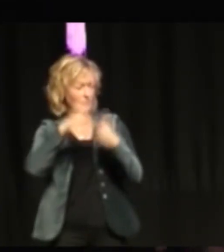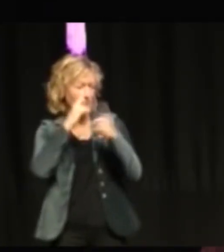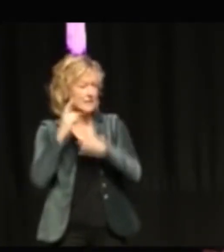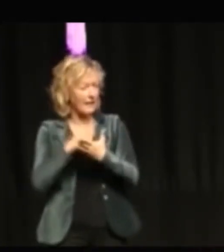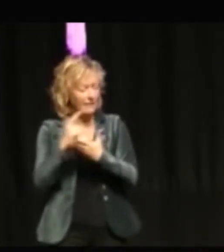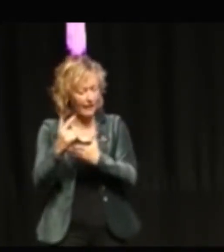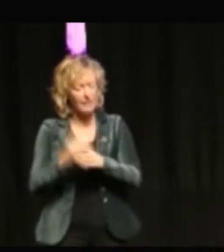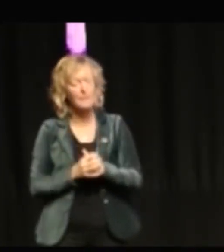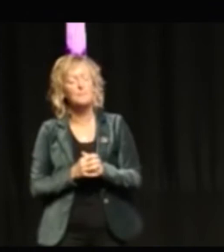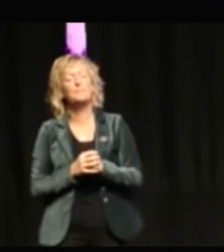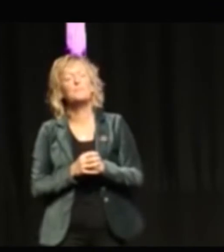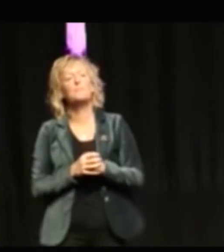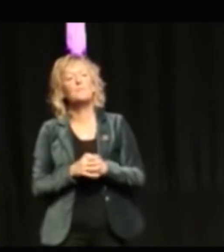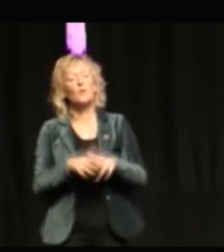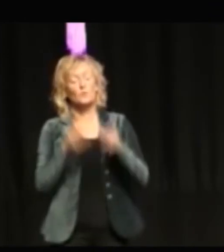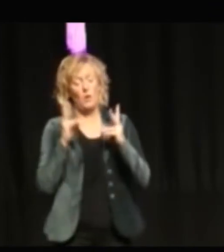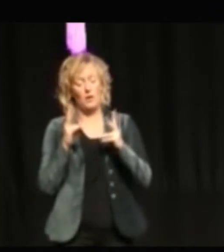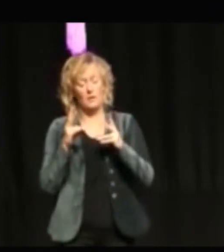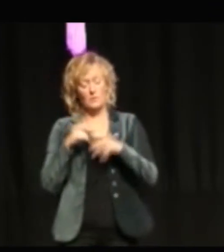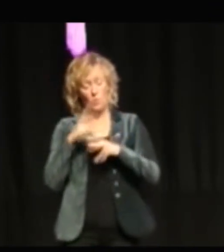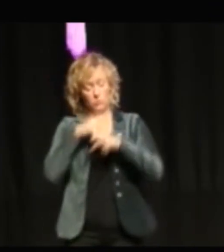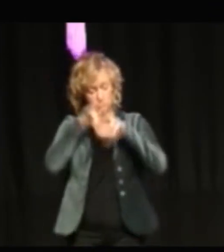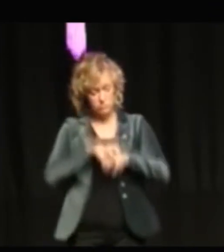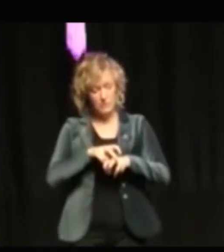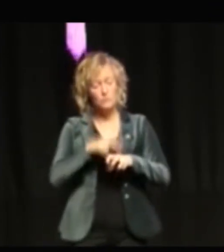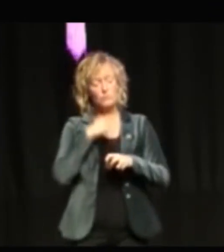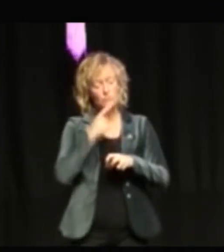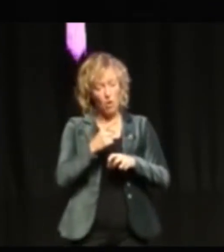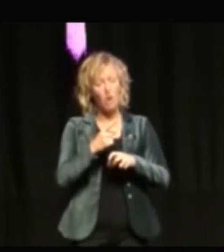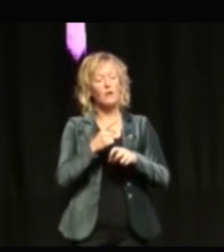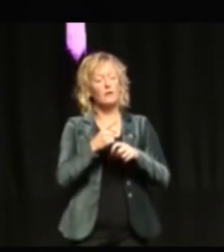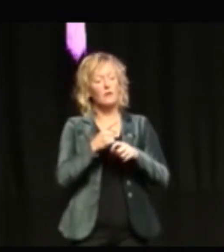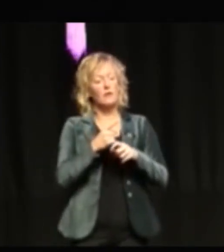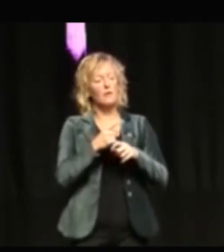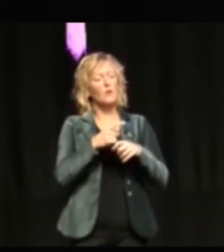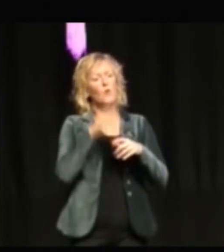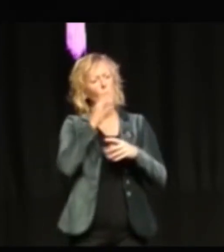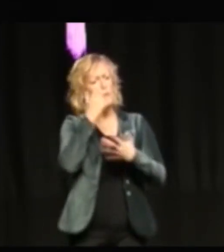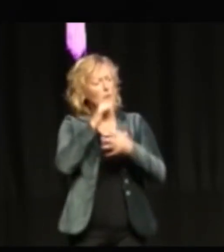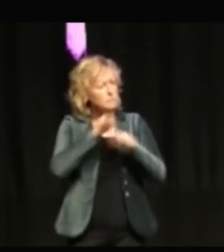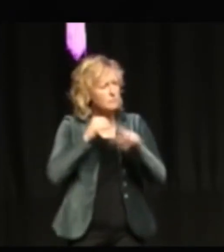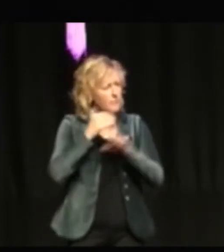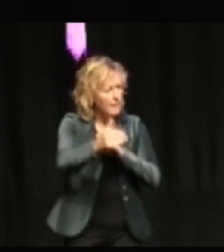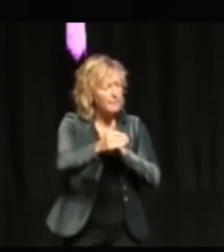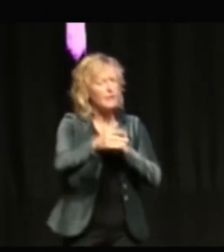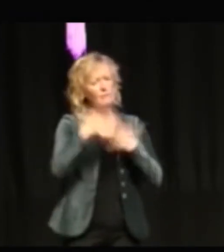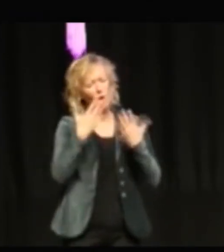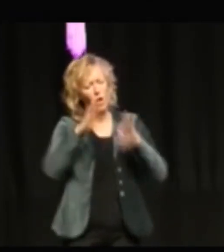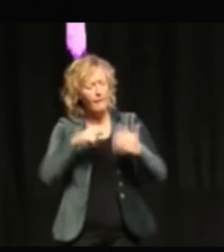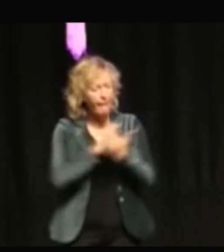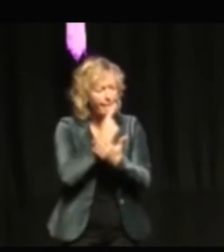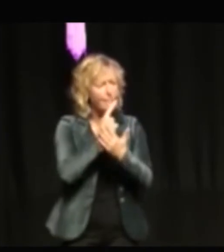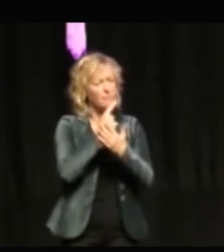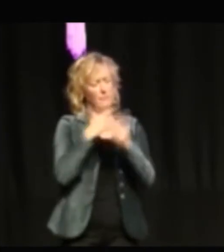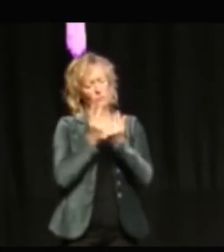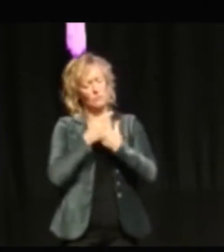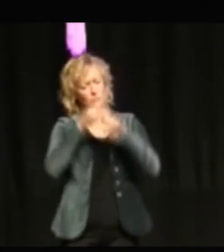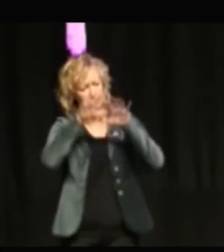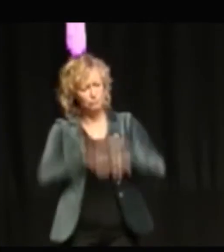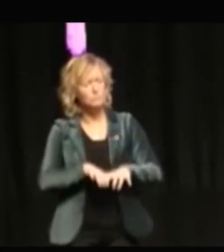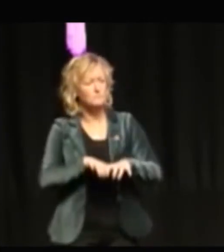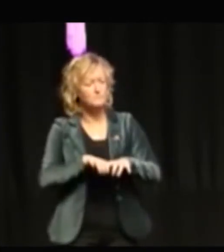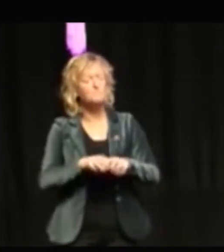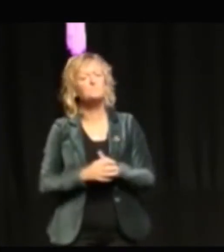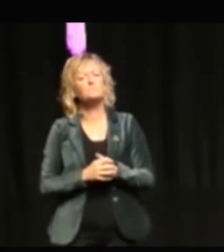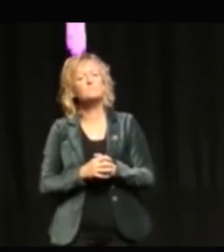the committee then asked Sweden questions about it. Is this true? What do you do to prevent it? And so on and so forth. And then finally